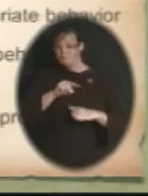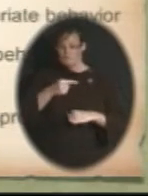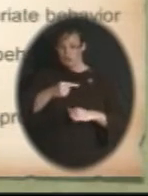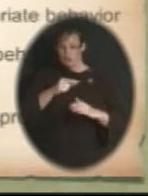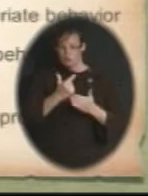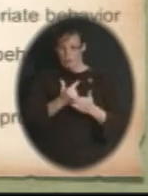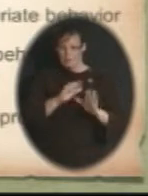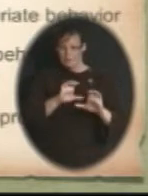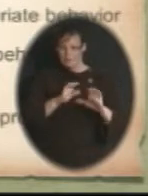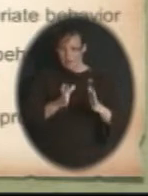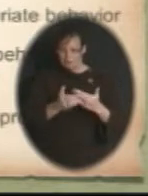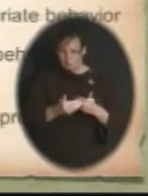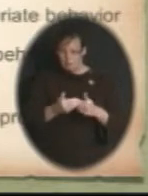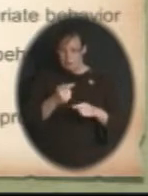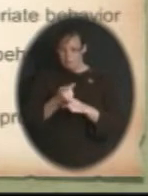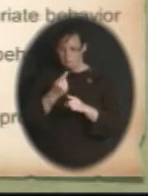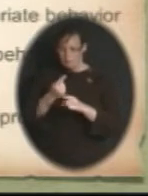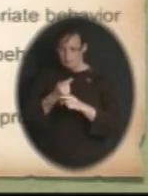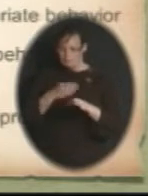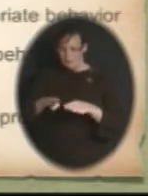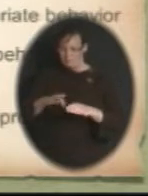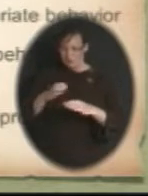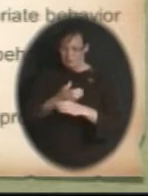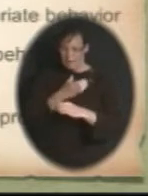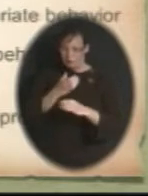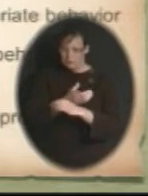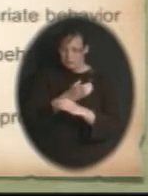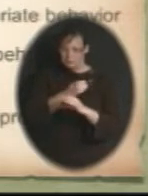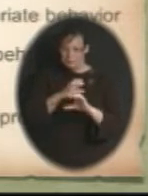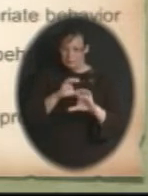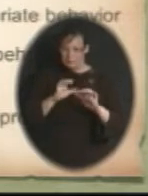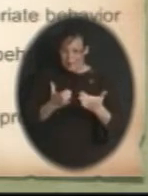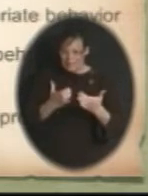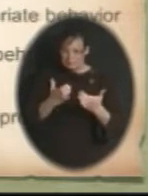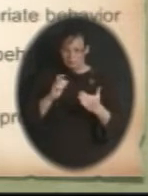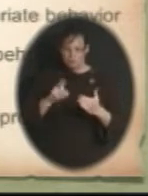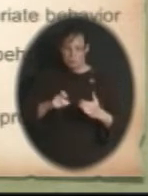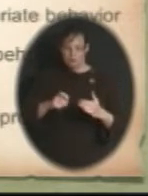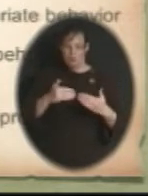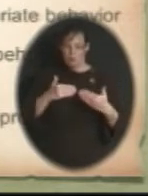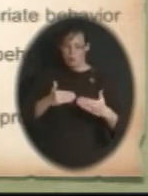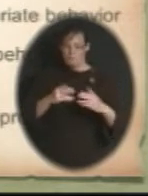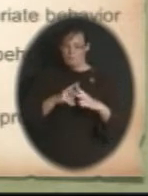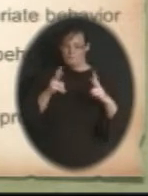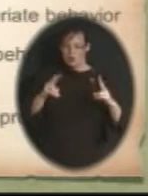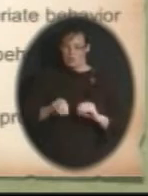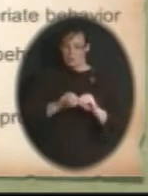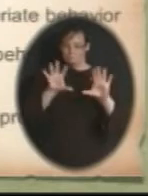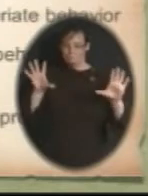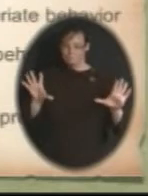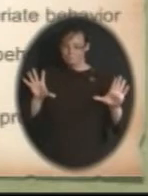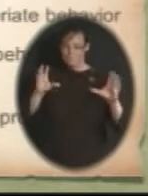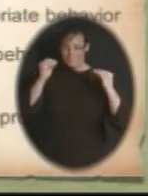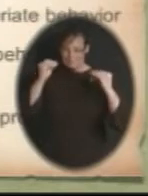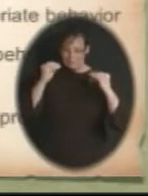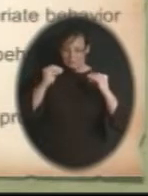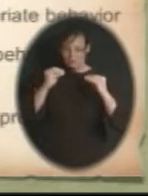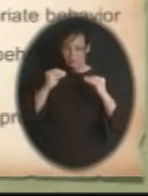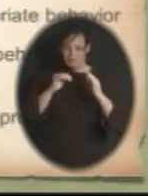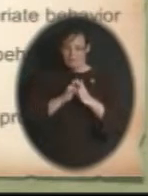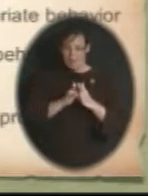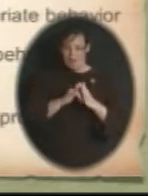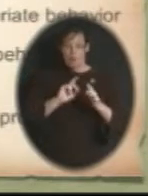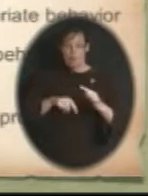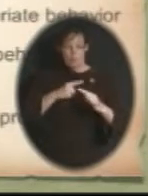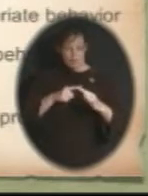appropriate behavior in a calculus class. That we need to go ahead and be very explicit and teach and model that. And then when that